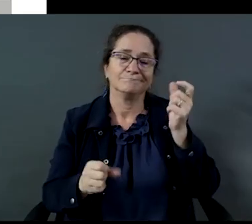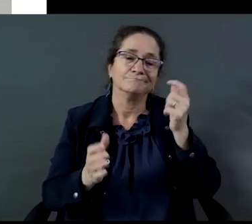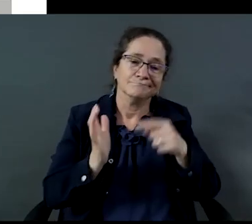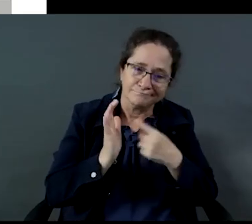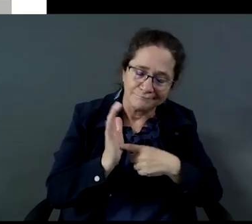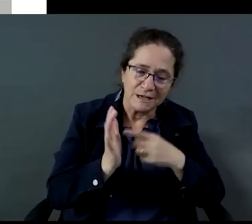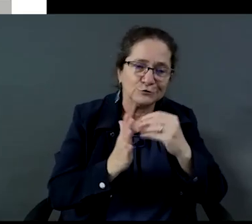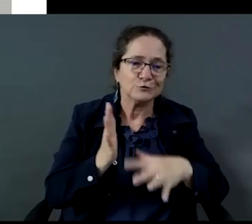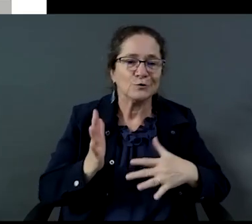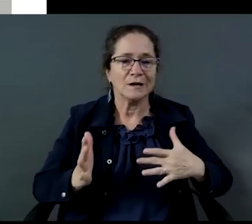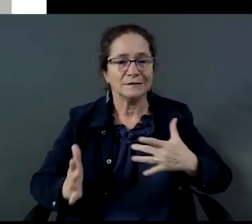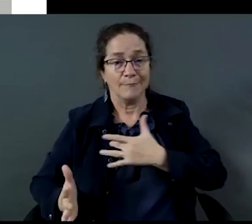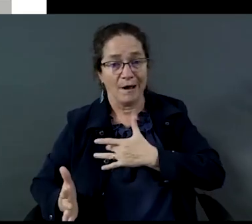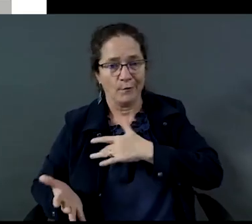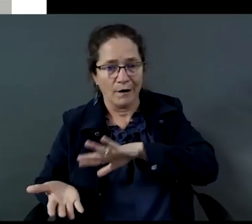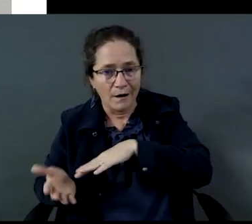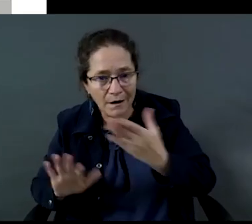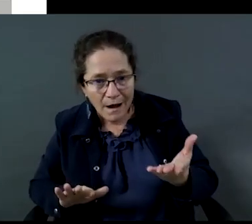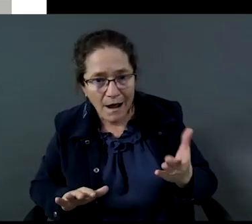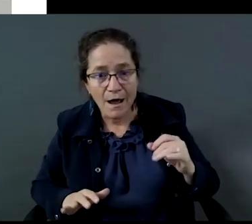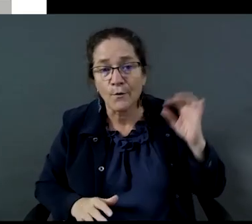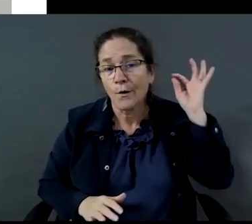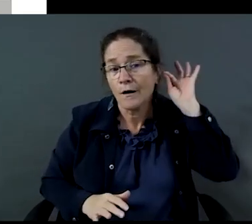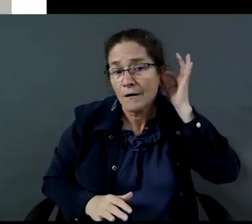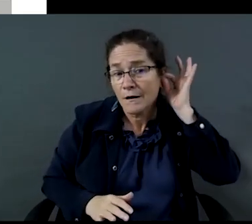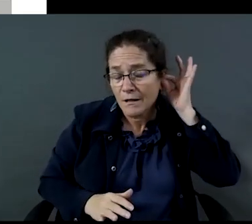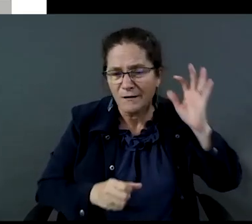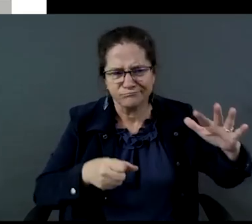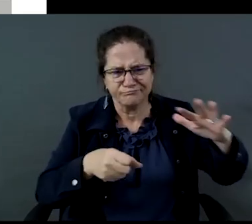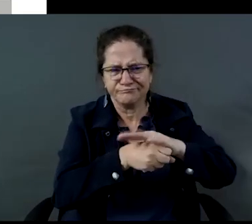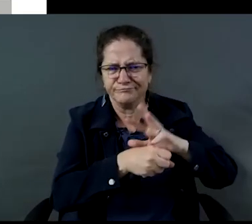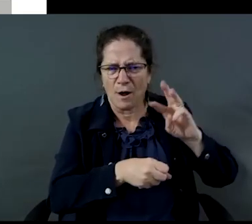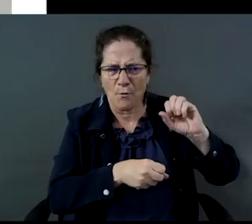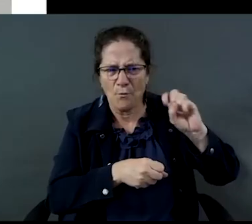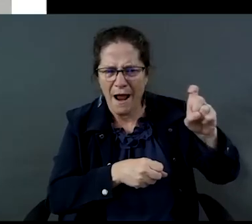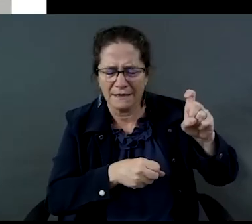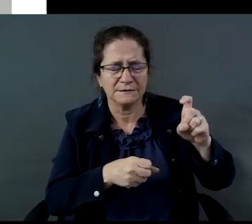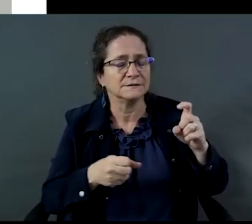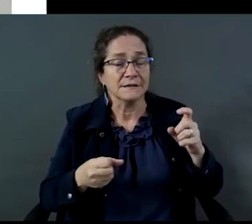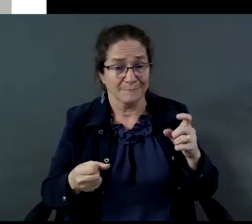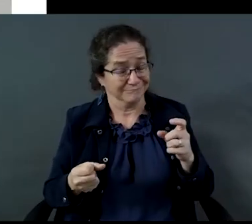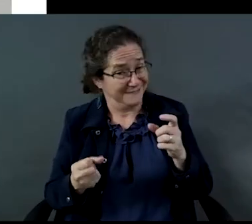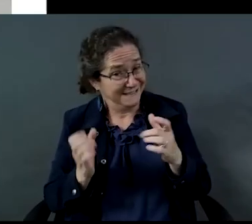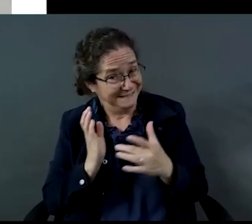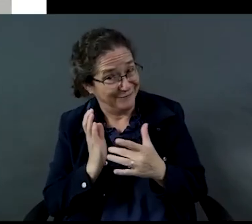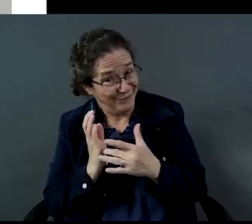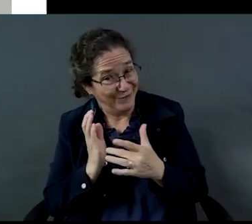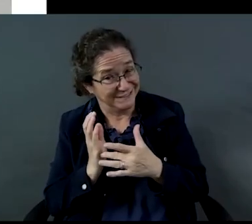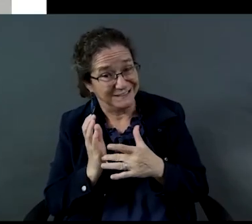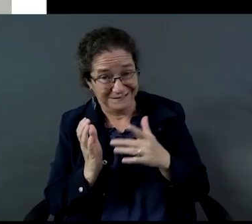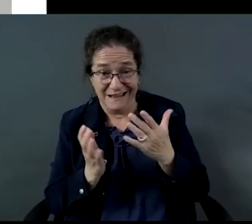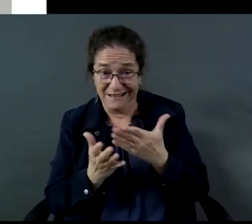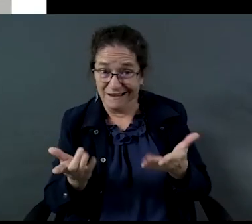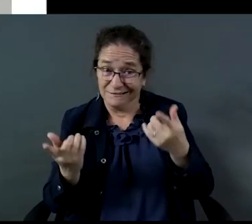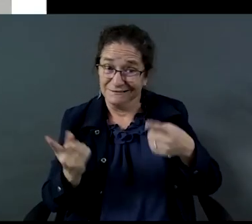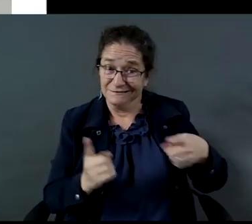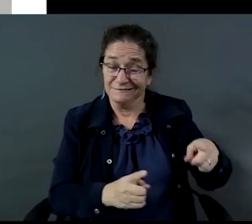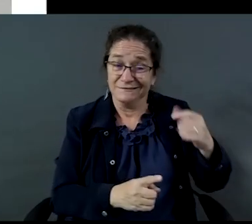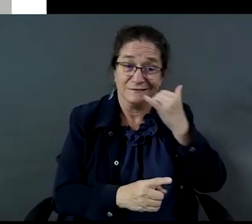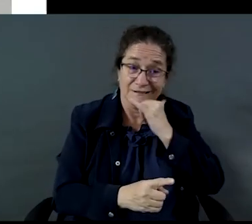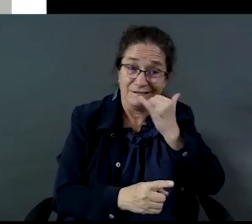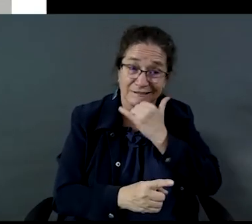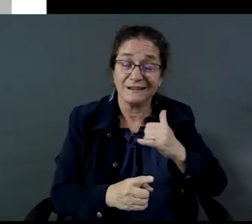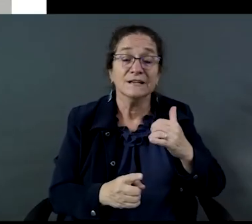battery or earwax clog in the ear mold. There's so many things that can go wrong. It's technology. It should be checked at the start of each